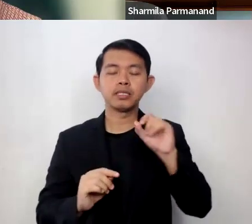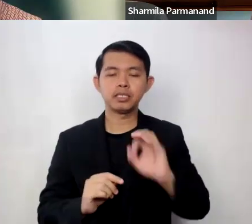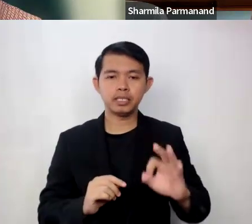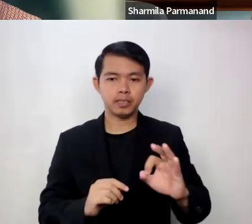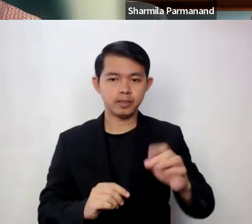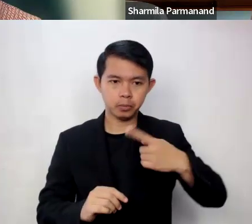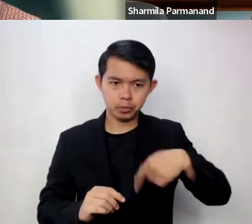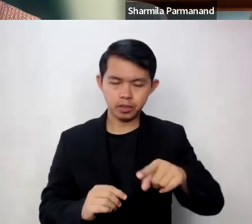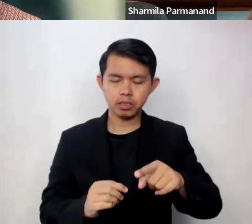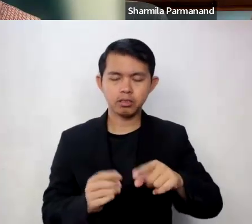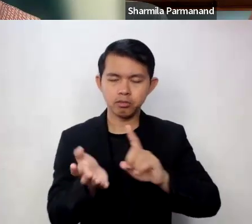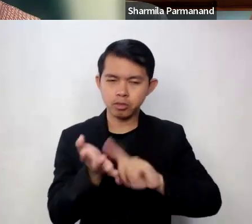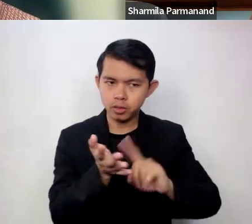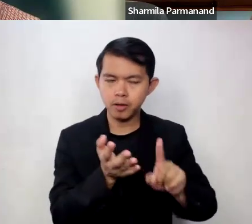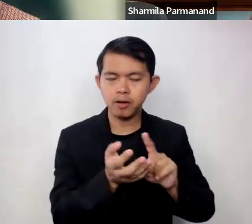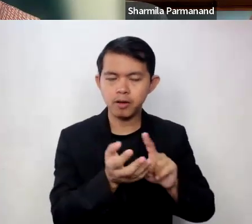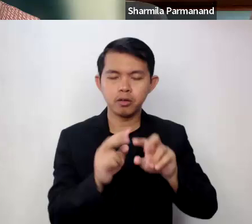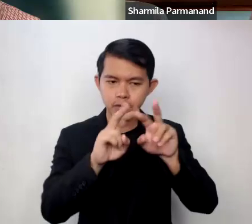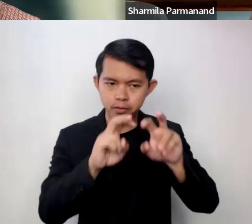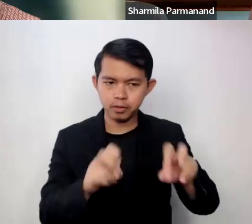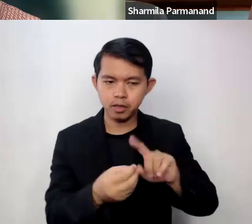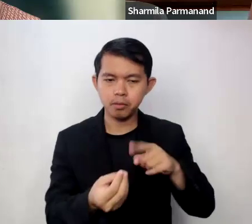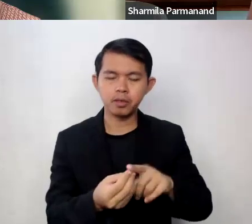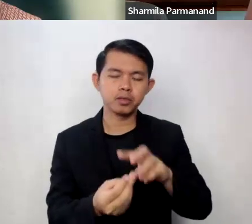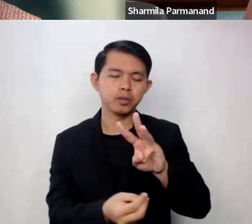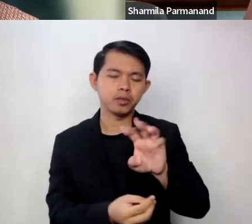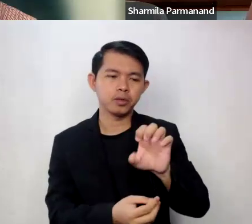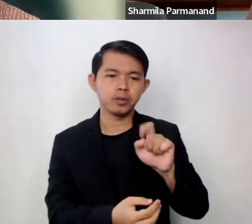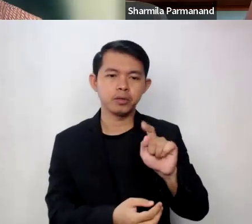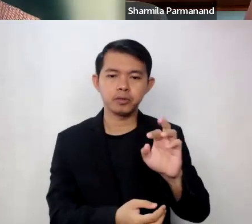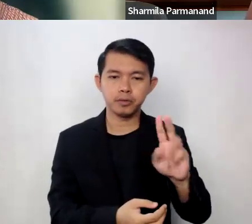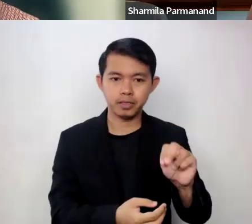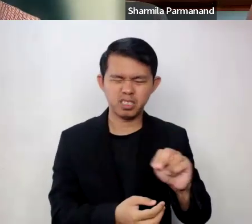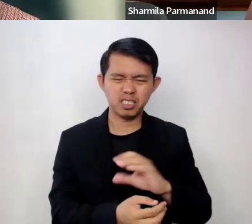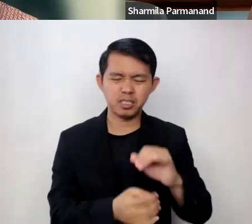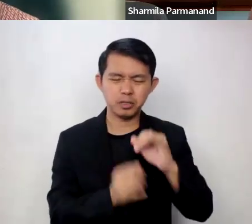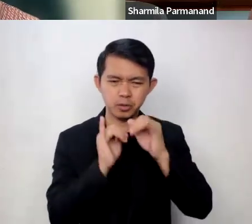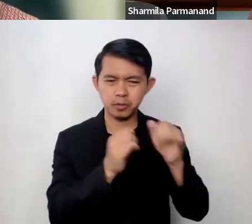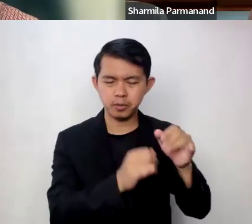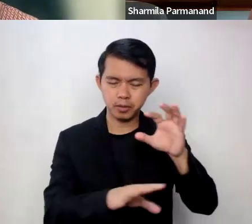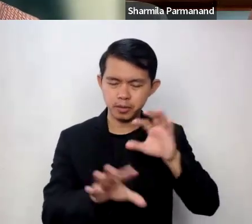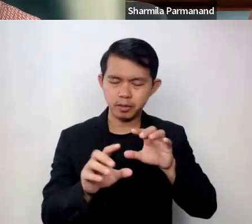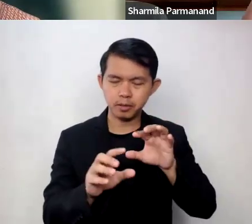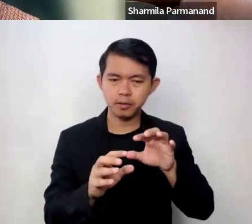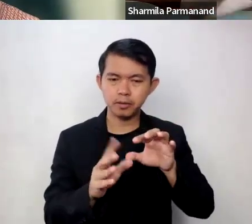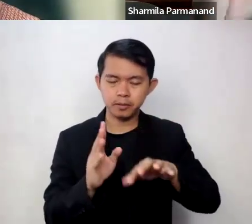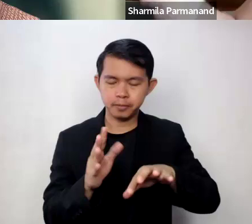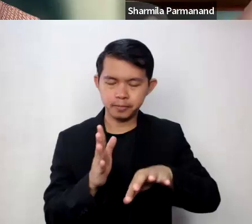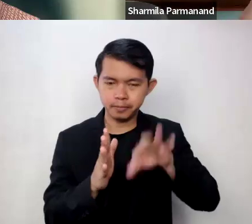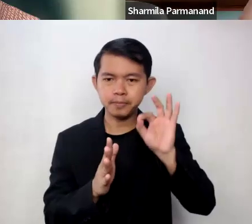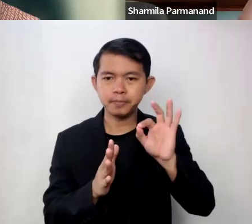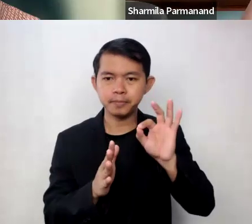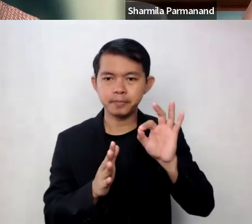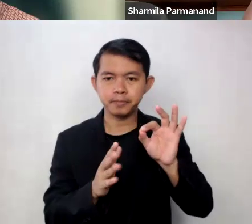like liberal Western paradigm of individual choice here, and we divorce this from broader conversations of